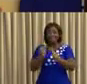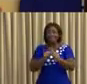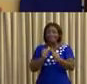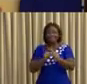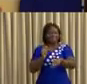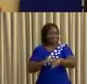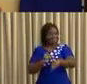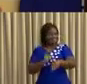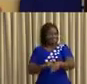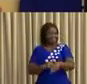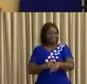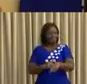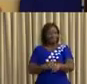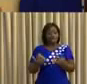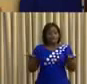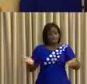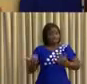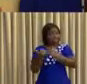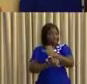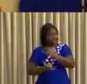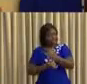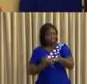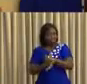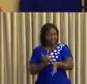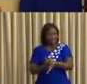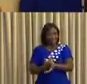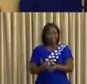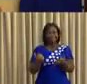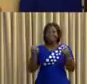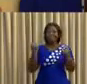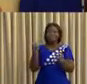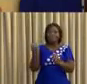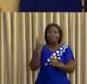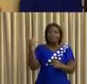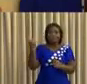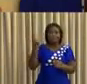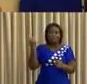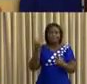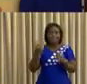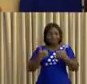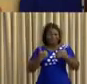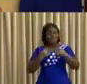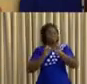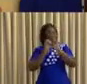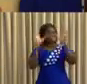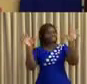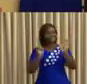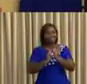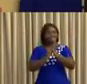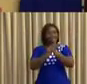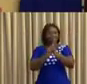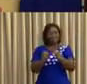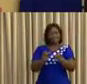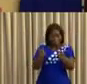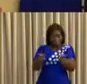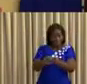times. Our country, Ghana, is regularly cited as the shining example of the place in